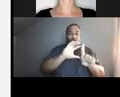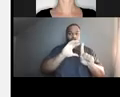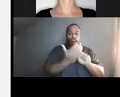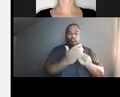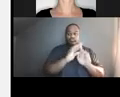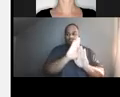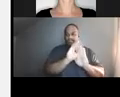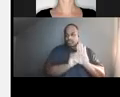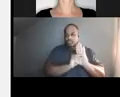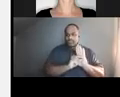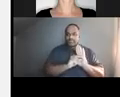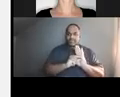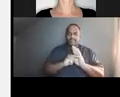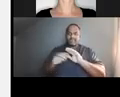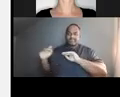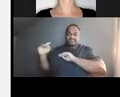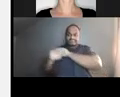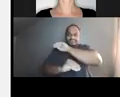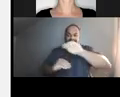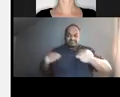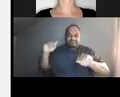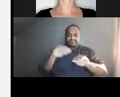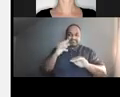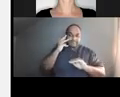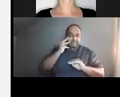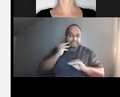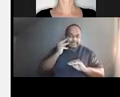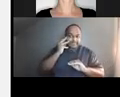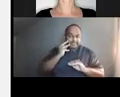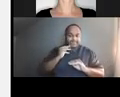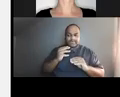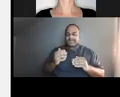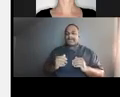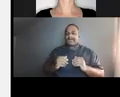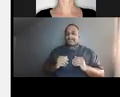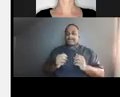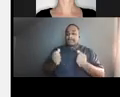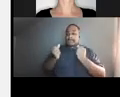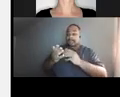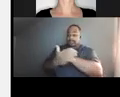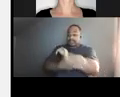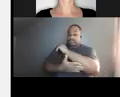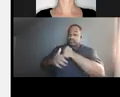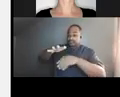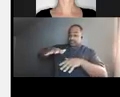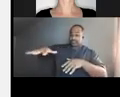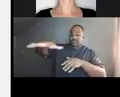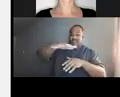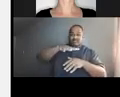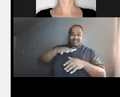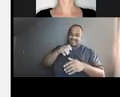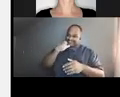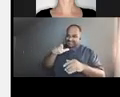background, migration experience. But in many countries of this region, it was not